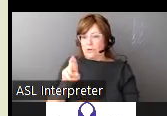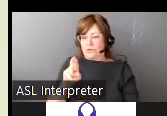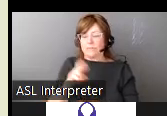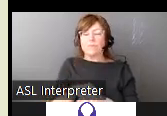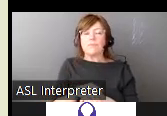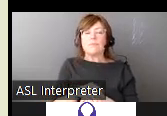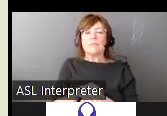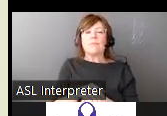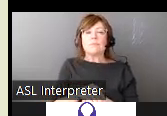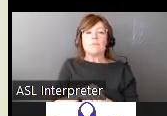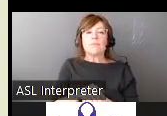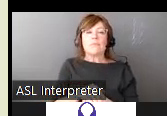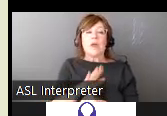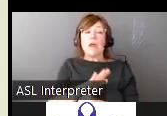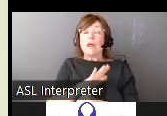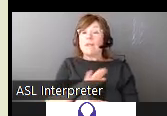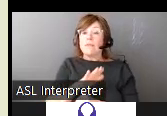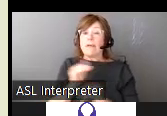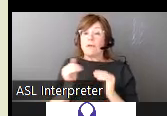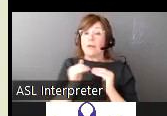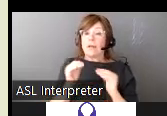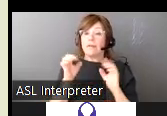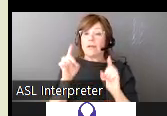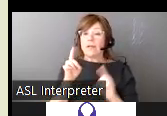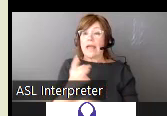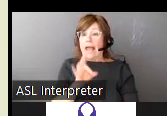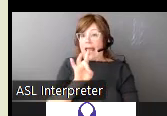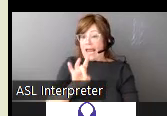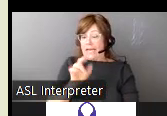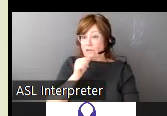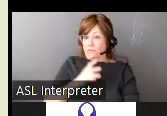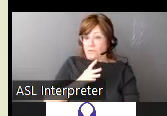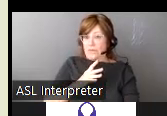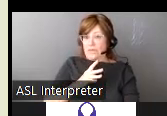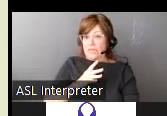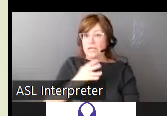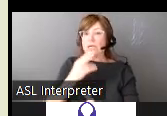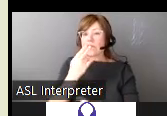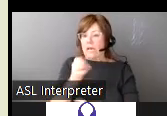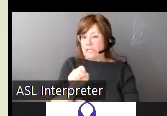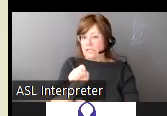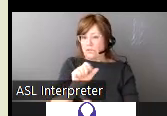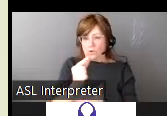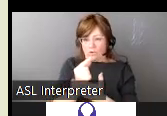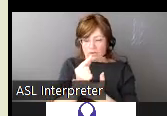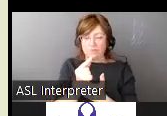As for level of education, 8 older women completed post-secondary